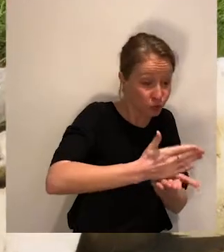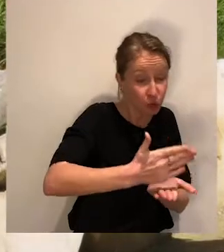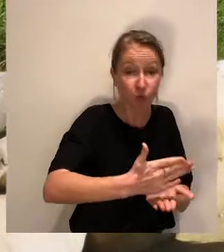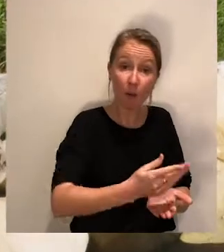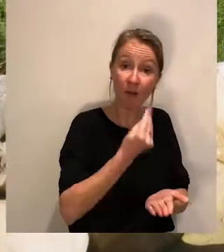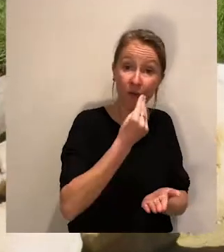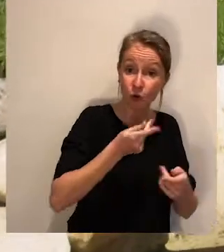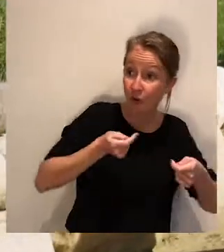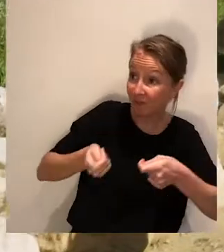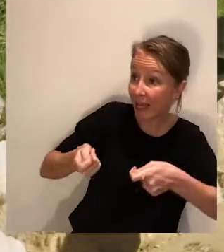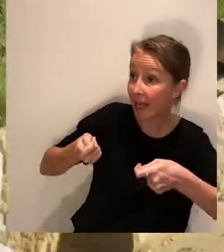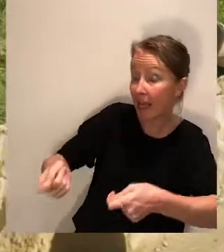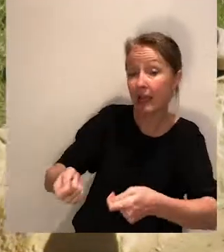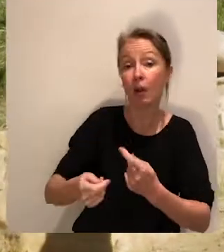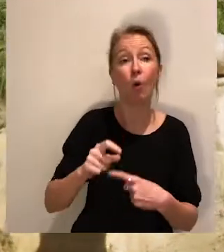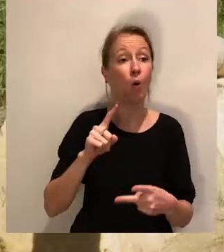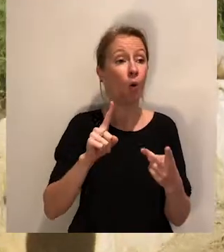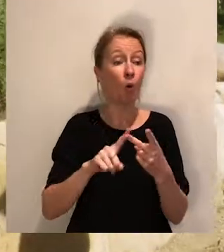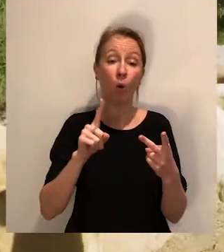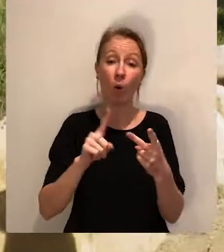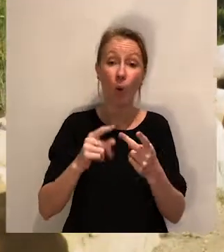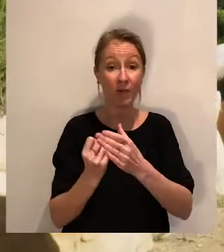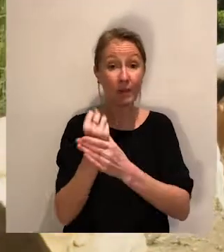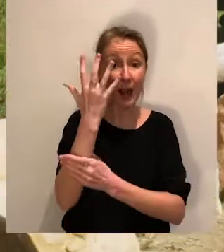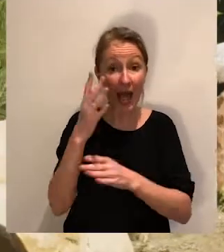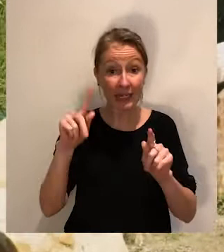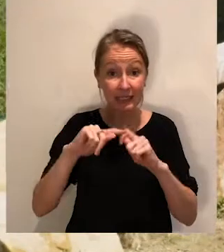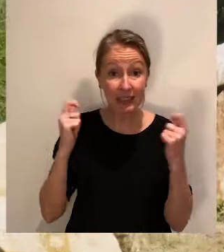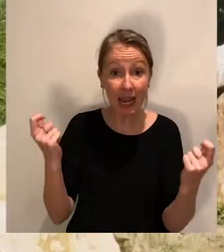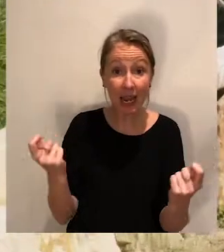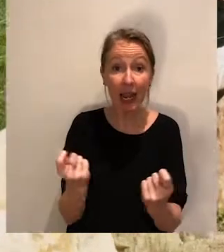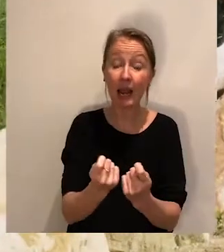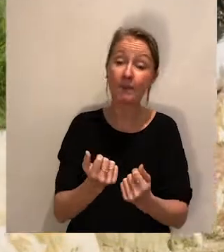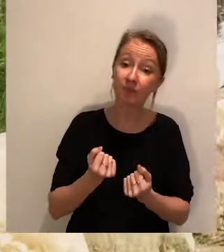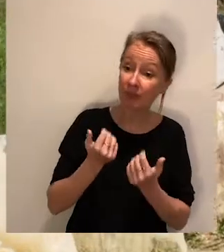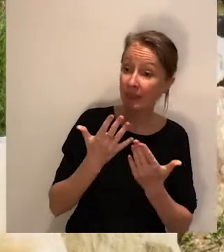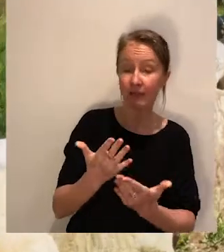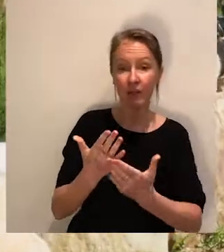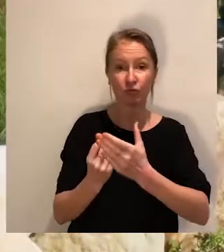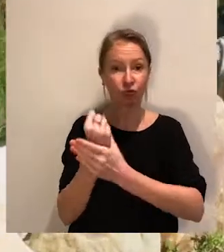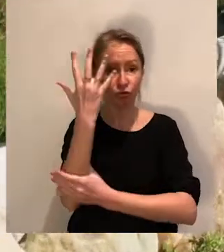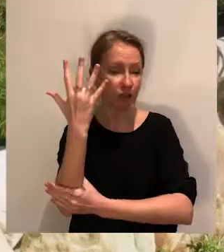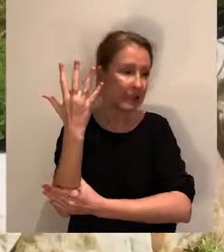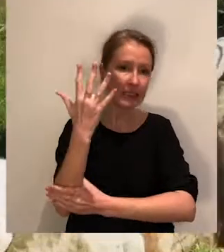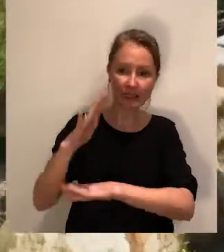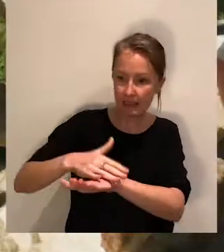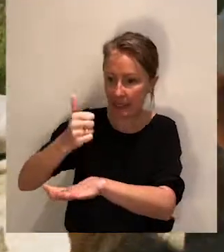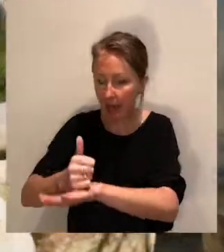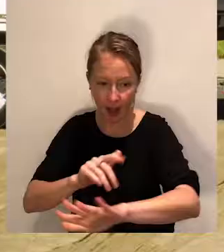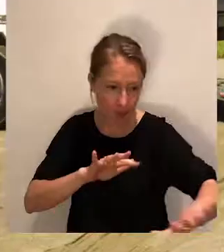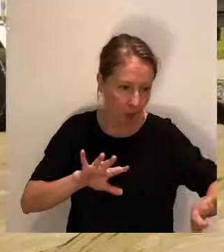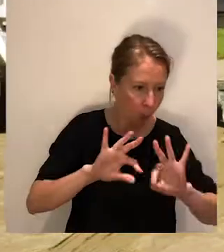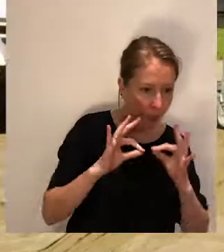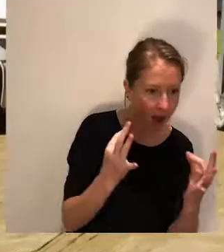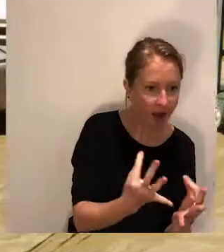feed the giraffe, our beautiful horticulture team that were providing mulberry and cheese tree and all the giraffe's favourite for